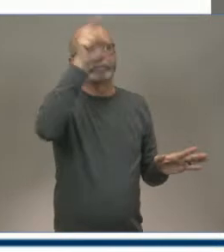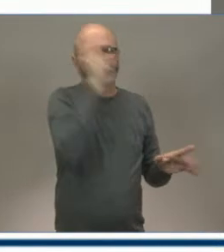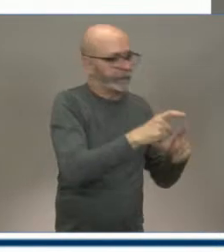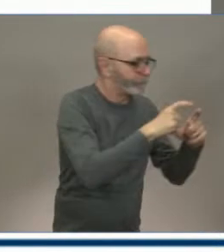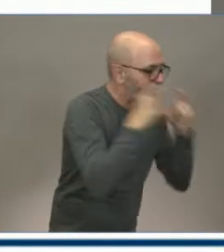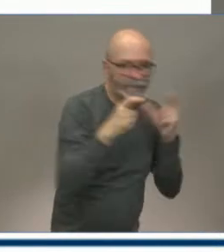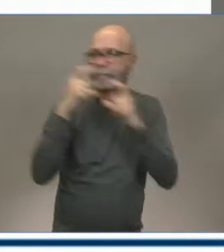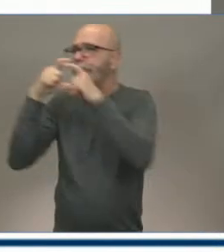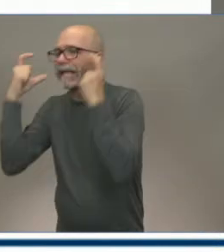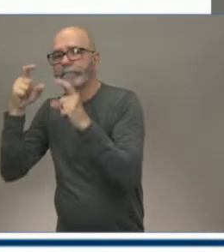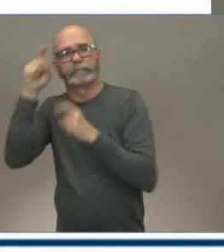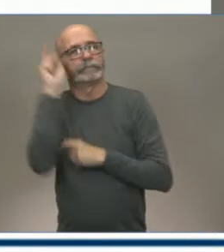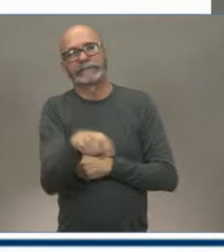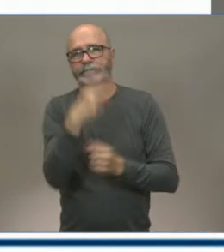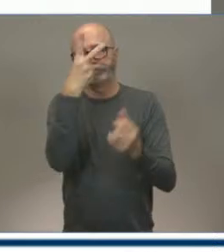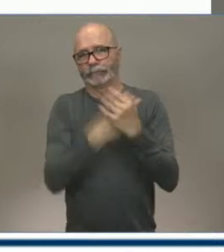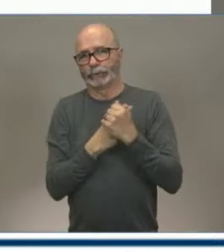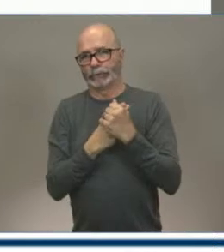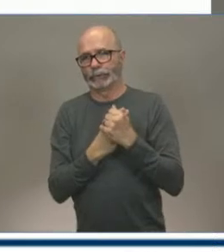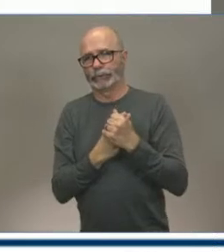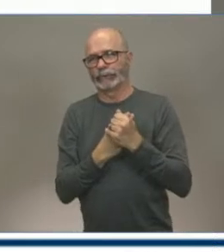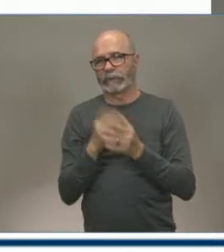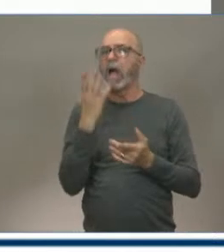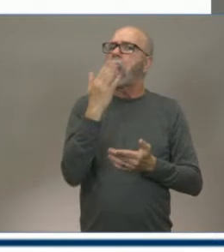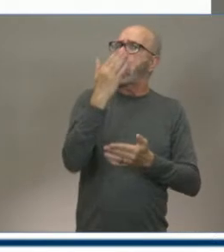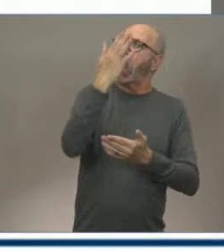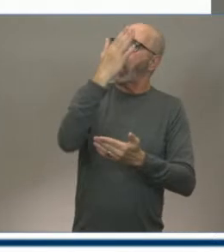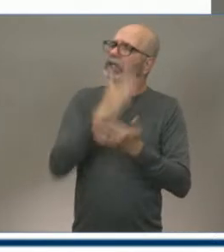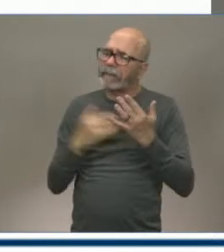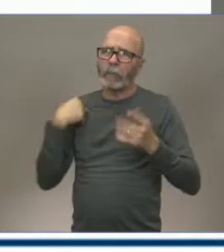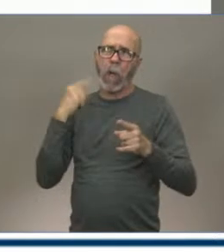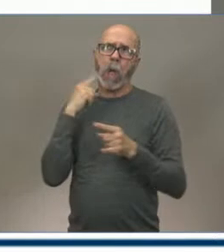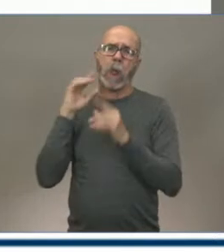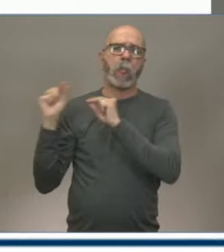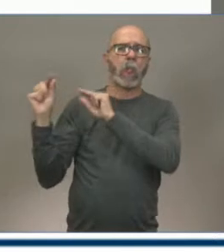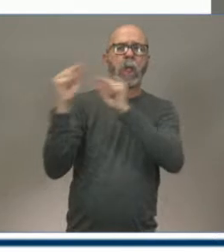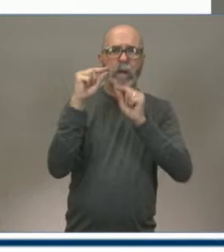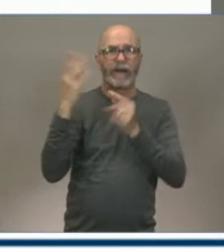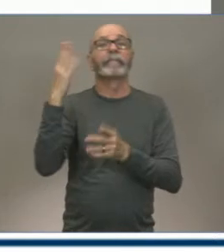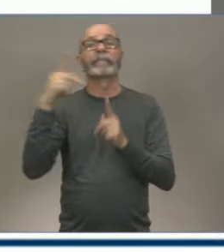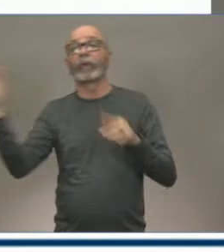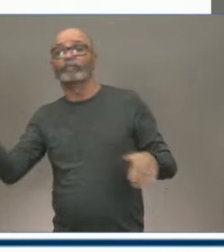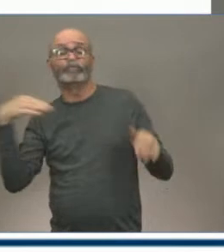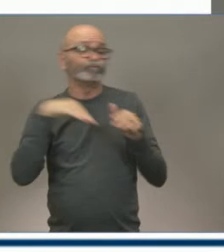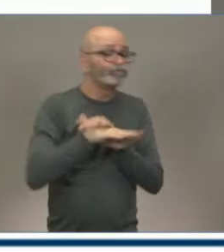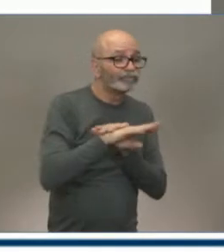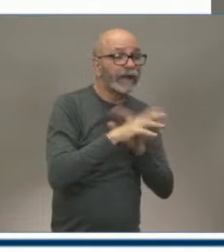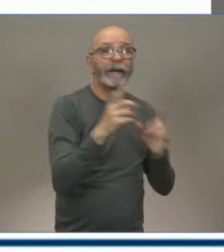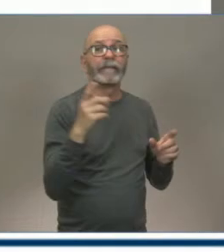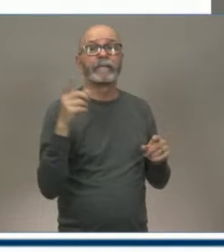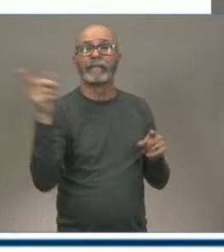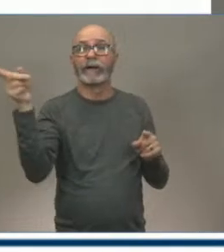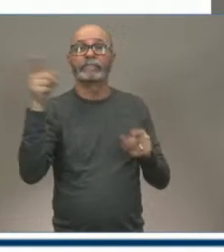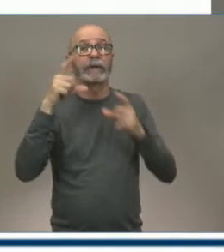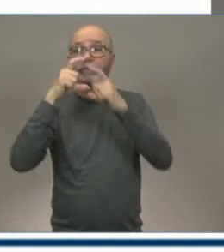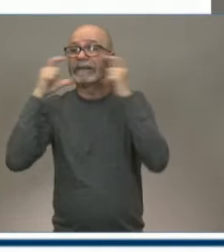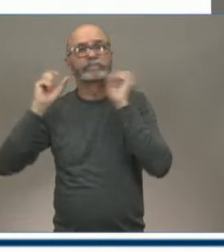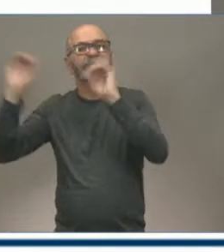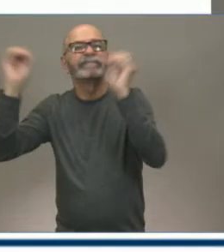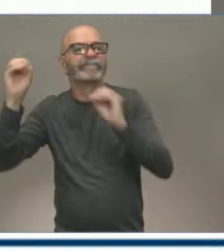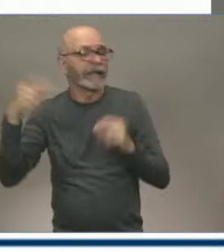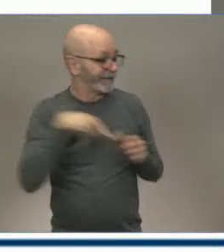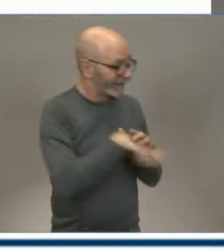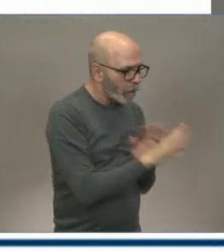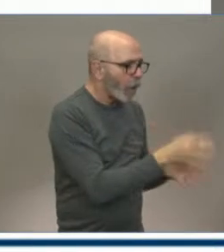reports about concerns by home care workers that the people they're providing care to are not wearing masks. So if you're receiving home